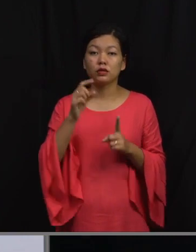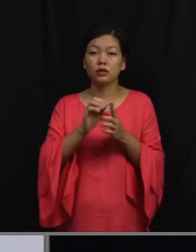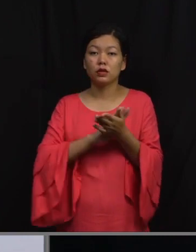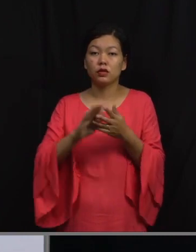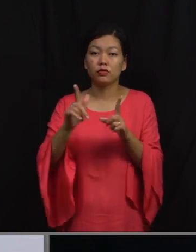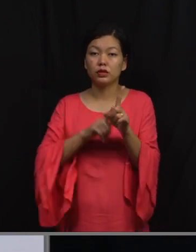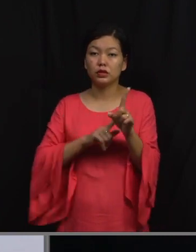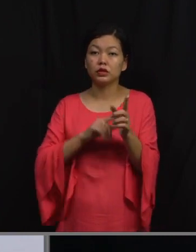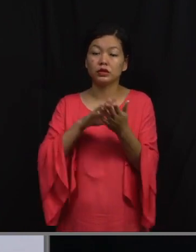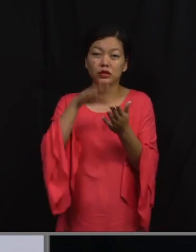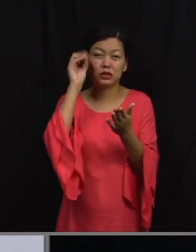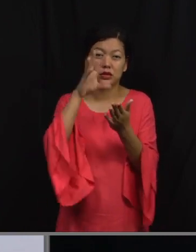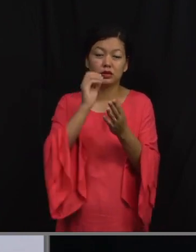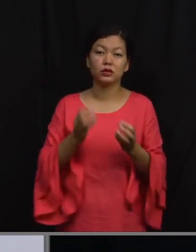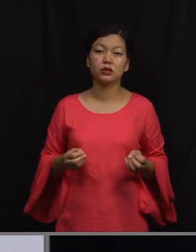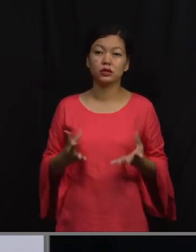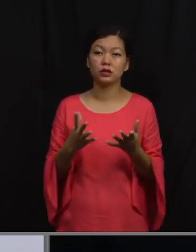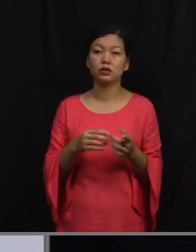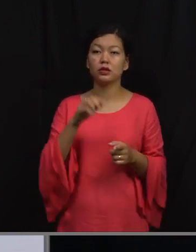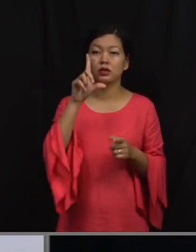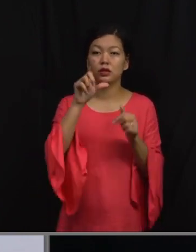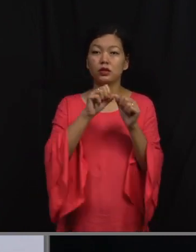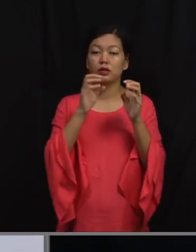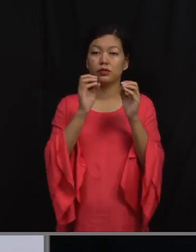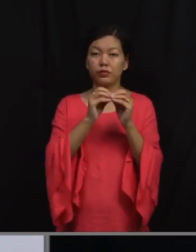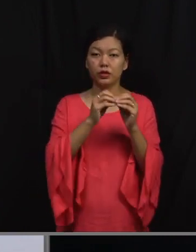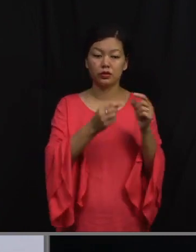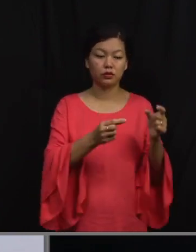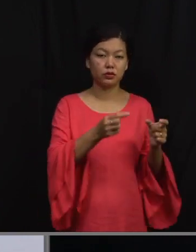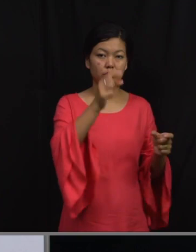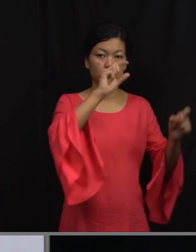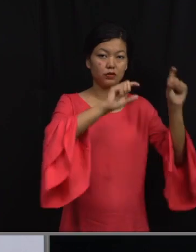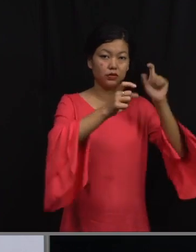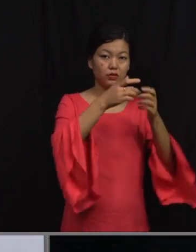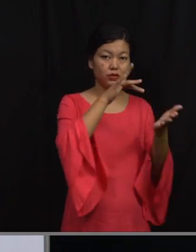in the laboratory. So we can learn